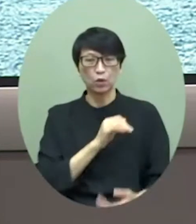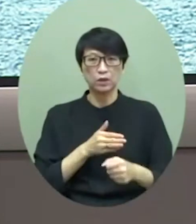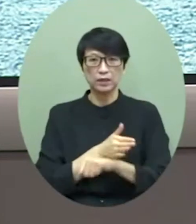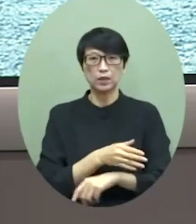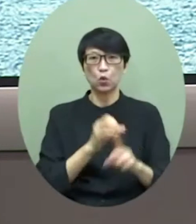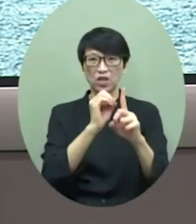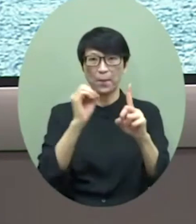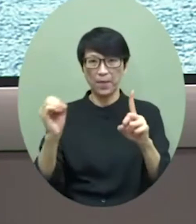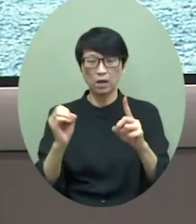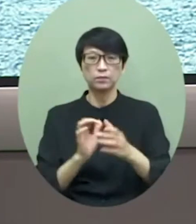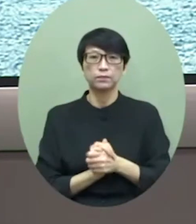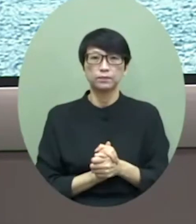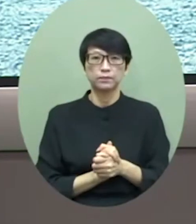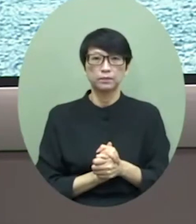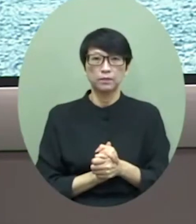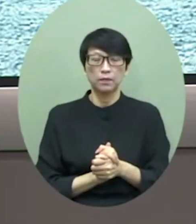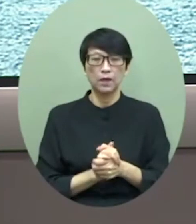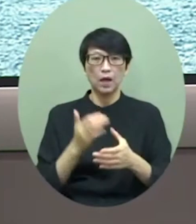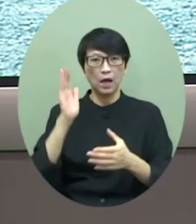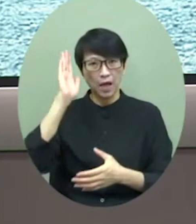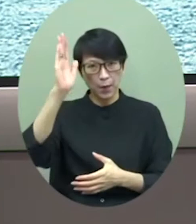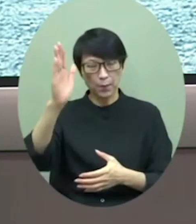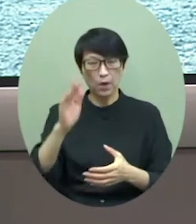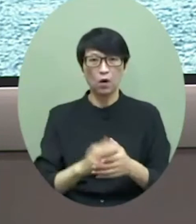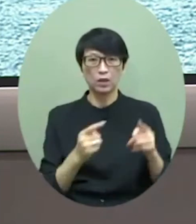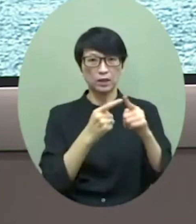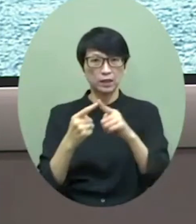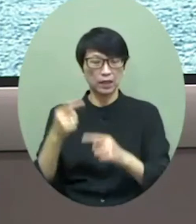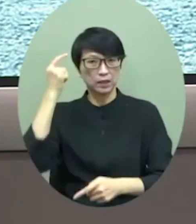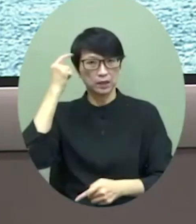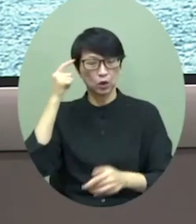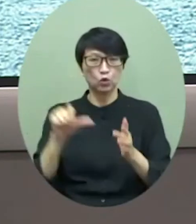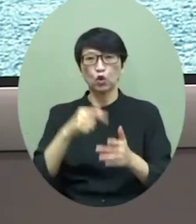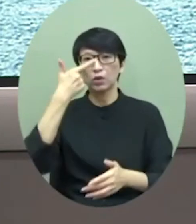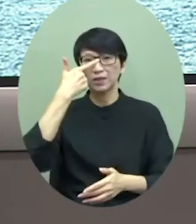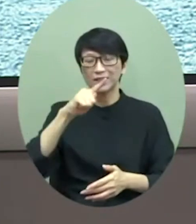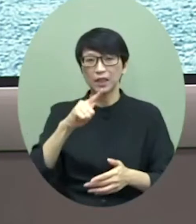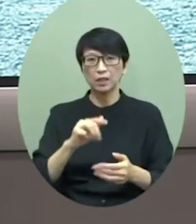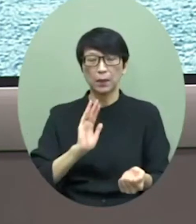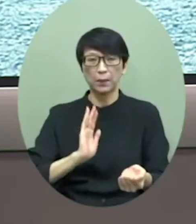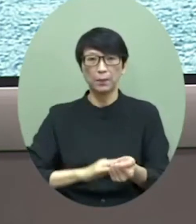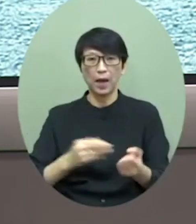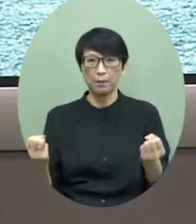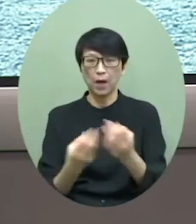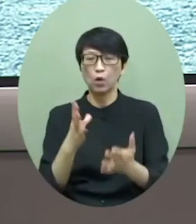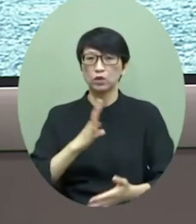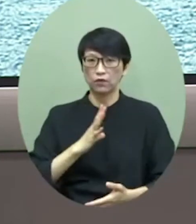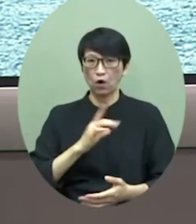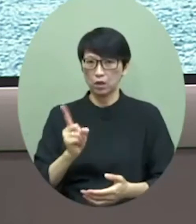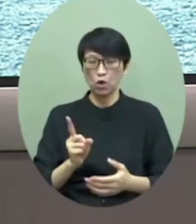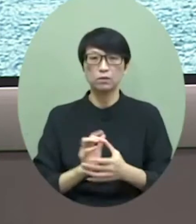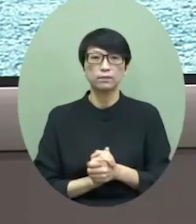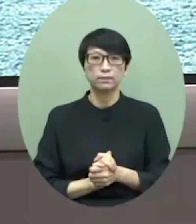for Food and Health and the Center for Health Protection held over 100 press conferences. The whole purpose is